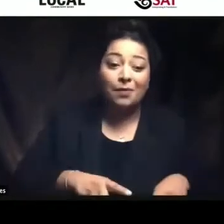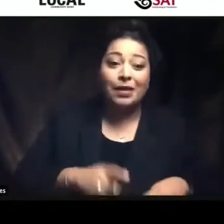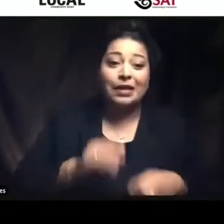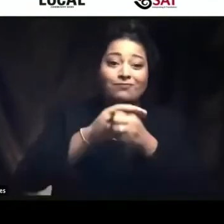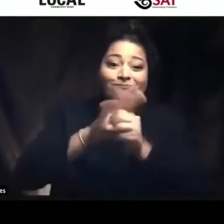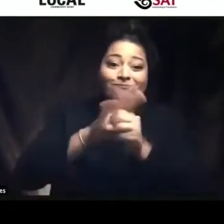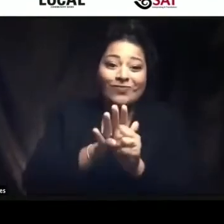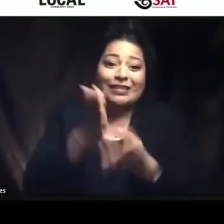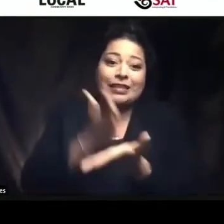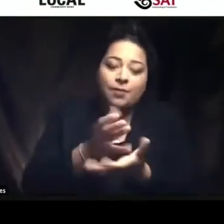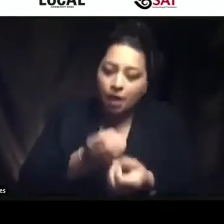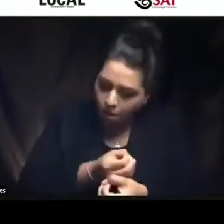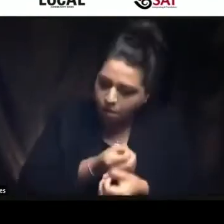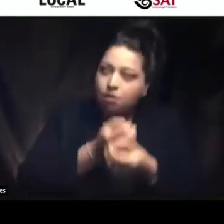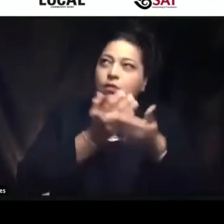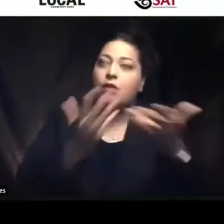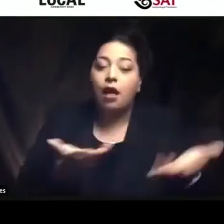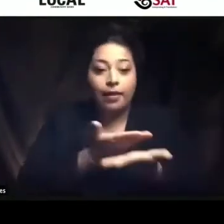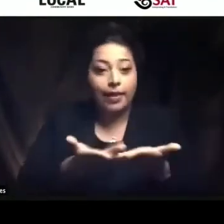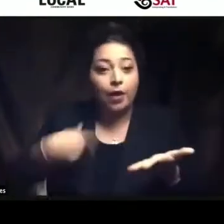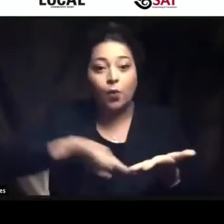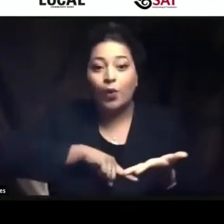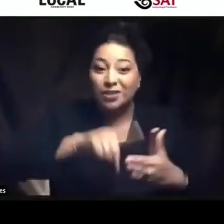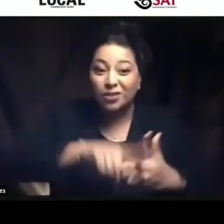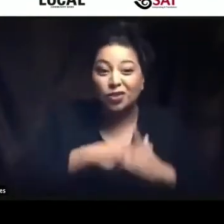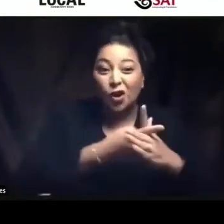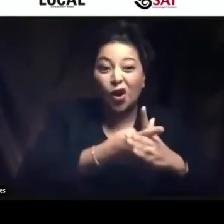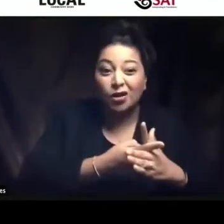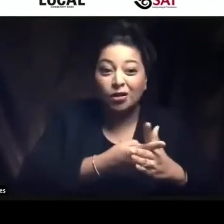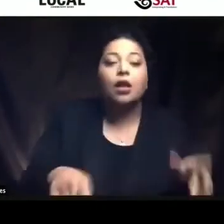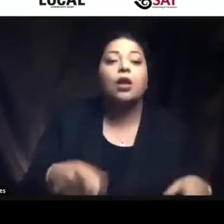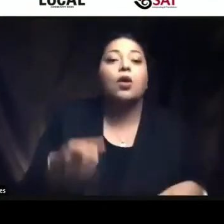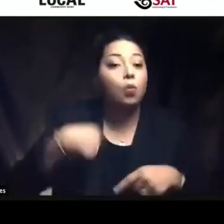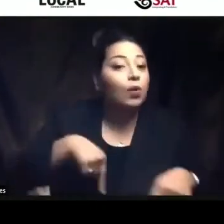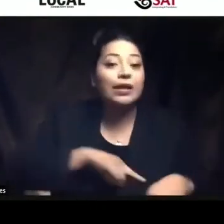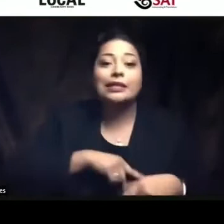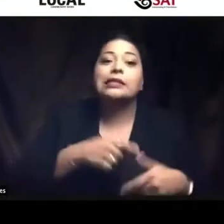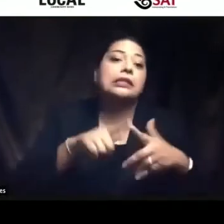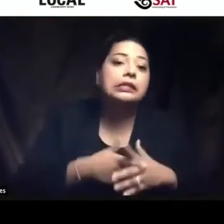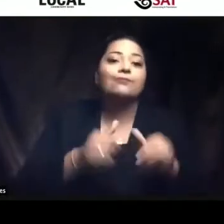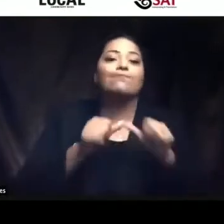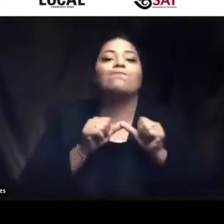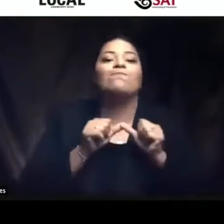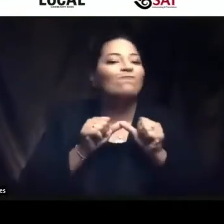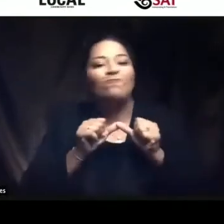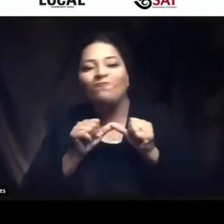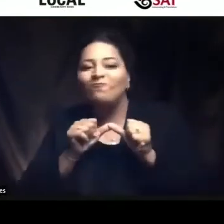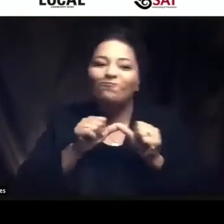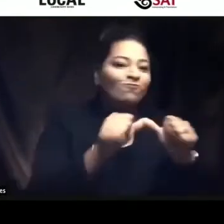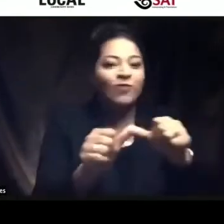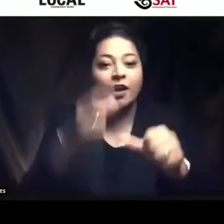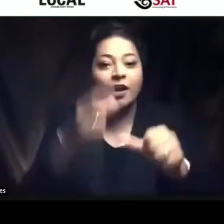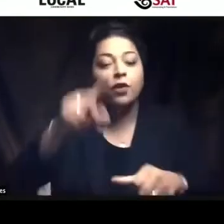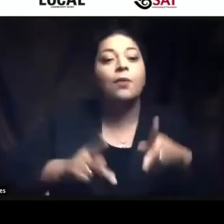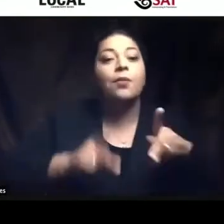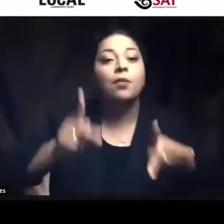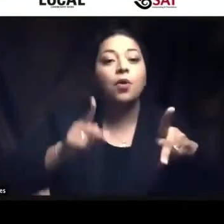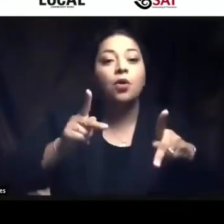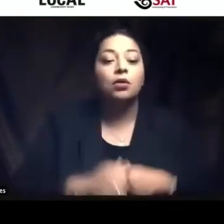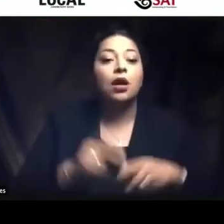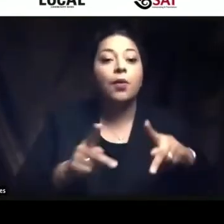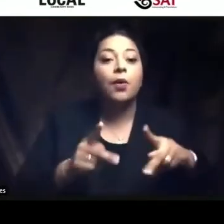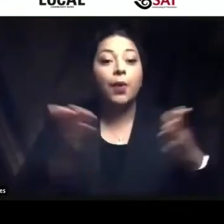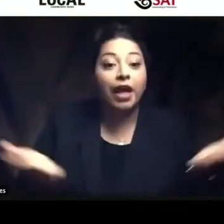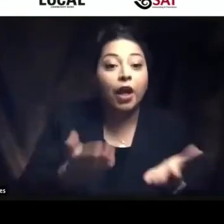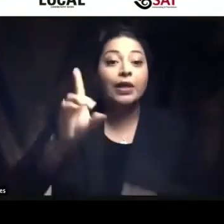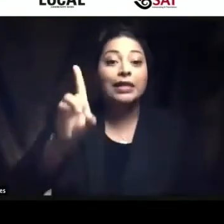lot of things that we had in progress, but please understand that we are still going forward. We're doing the work of the people. The people here in District 2 are the people